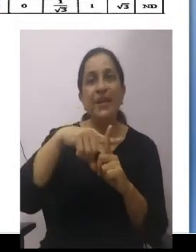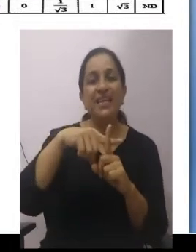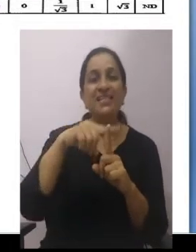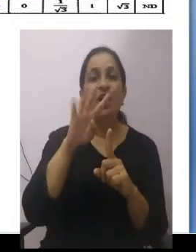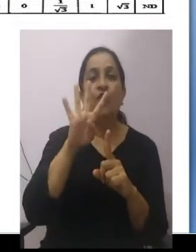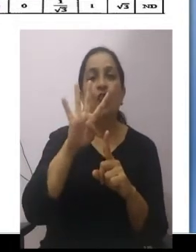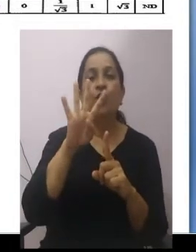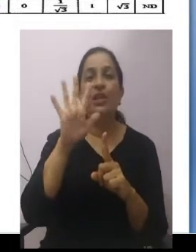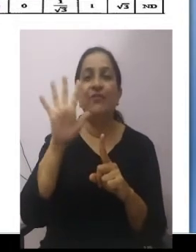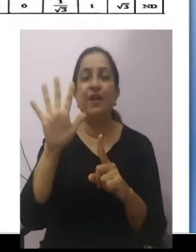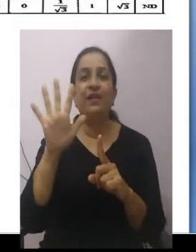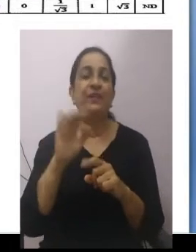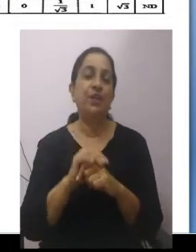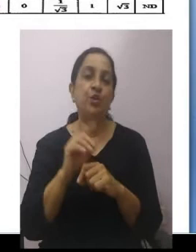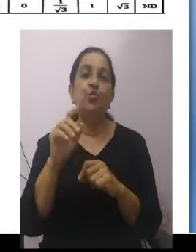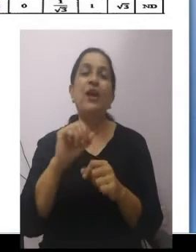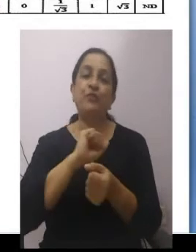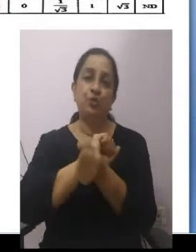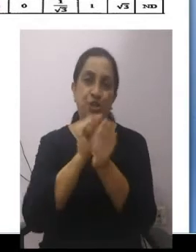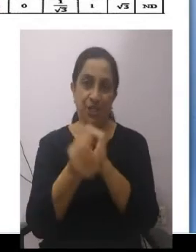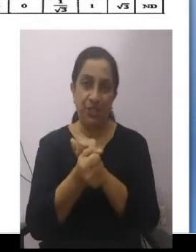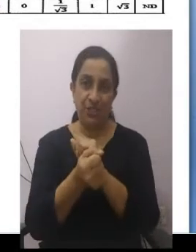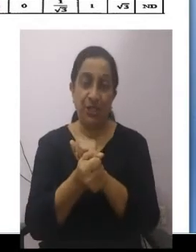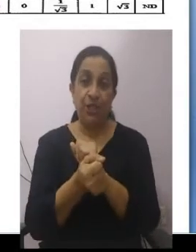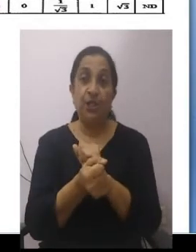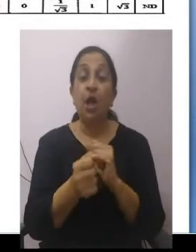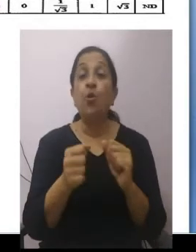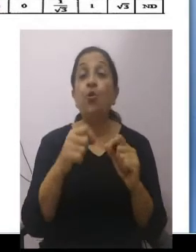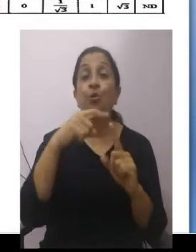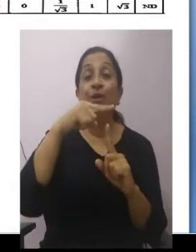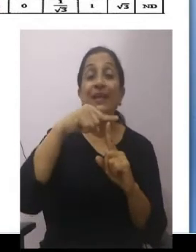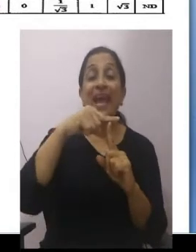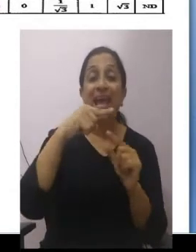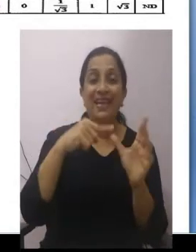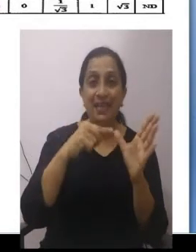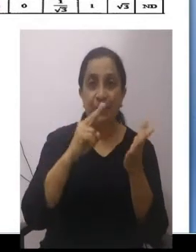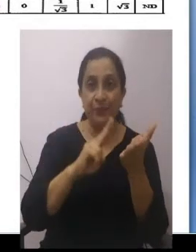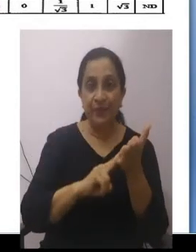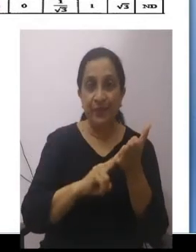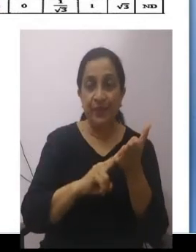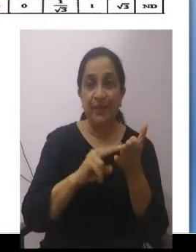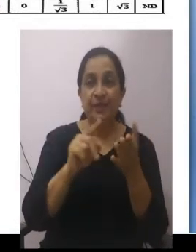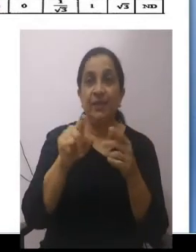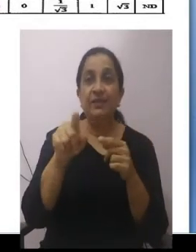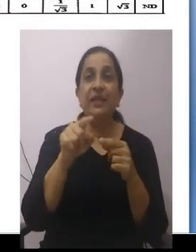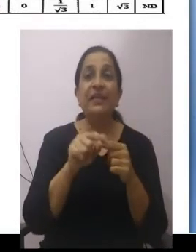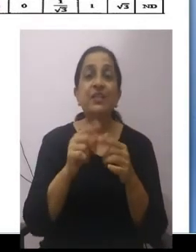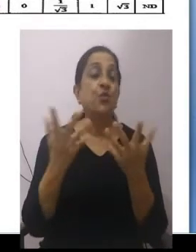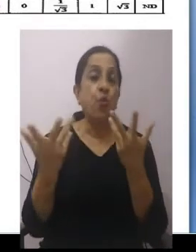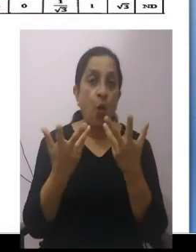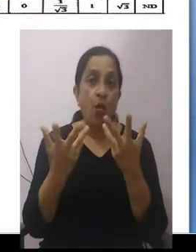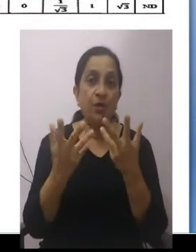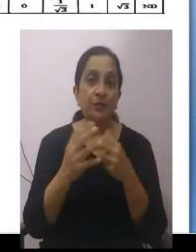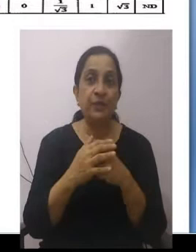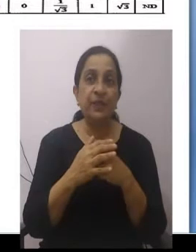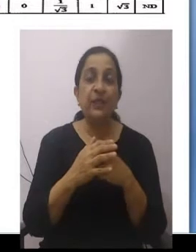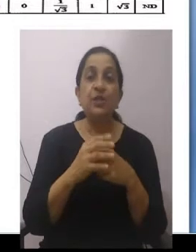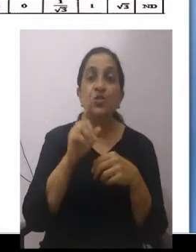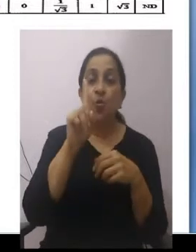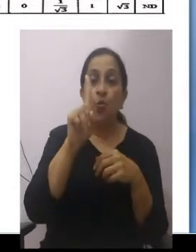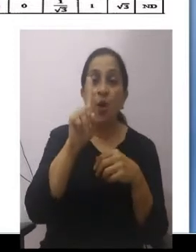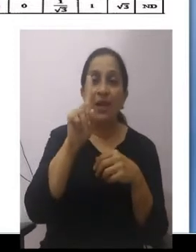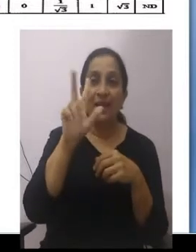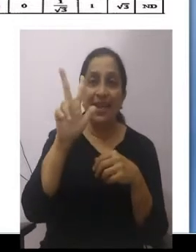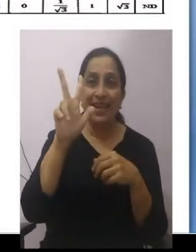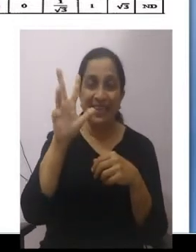45, right, is 225. Now tan of 180 plus 45, 180